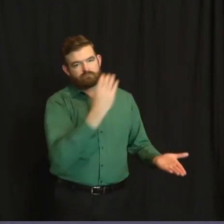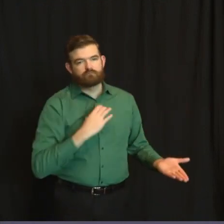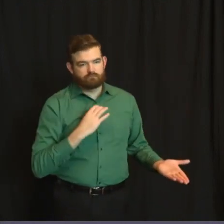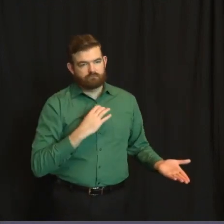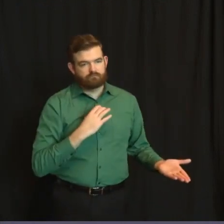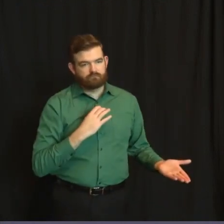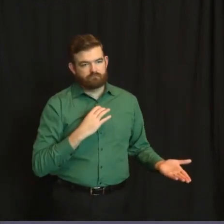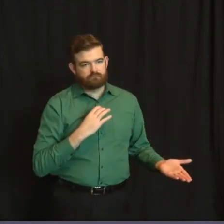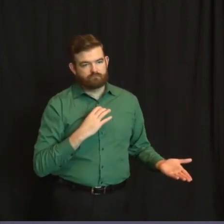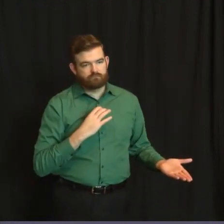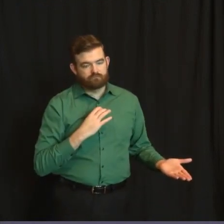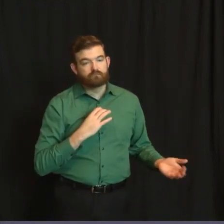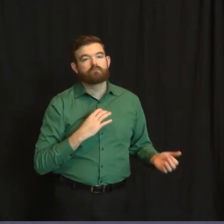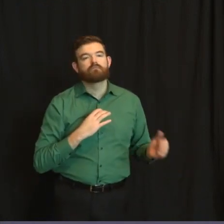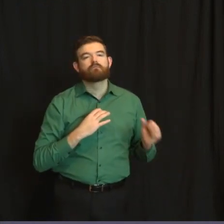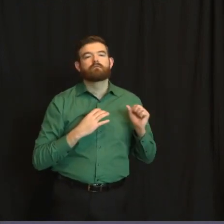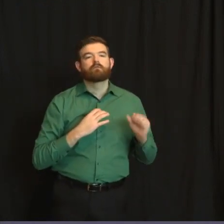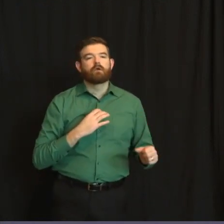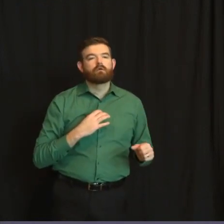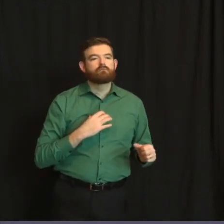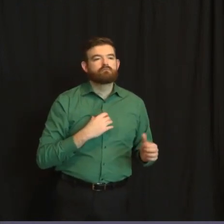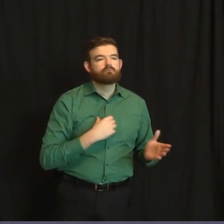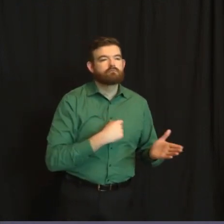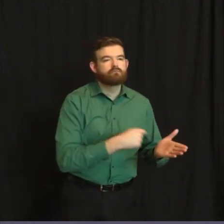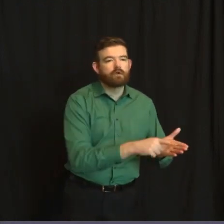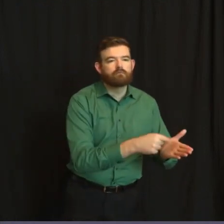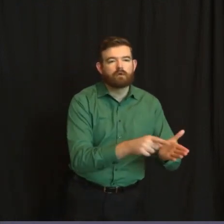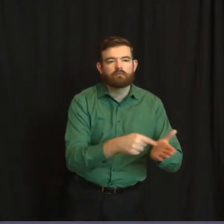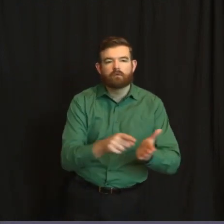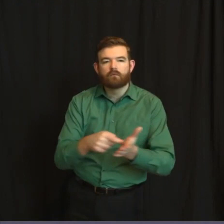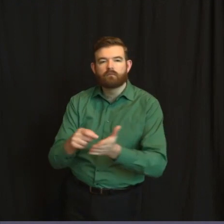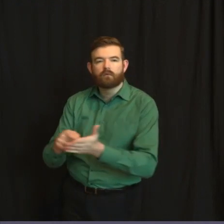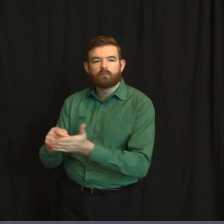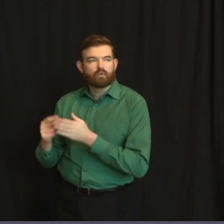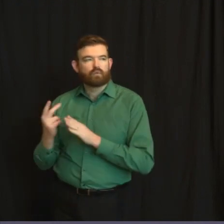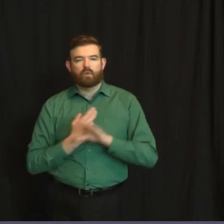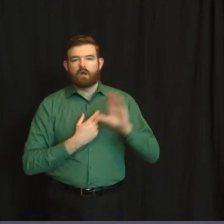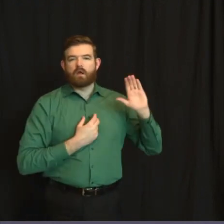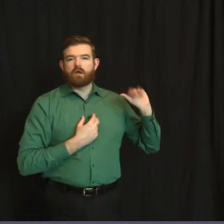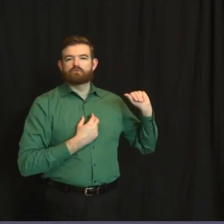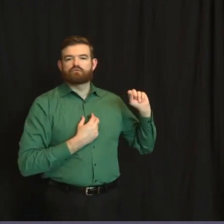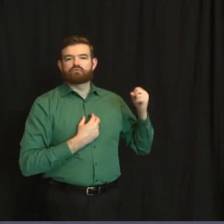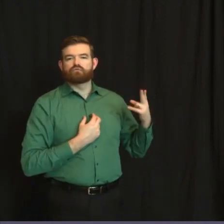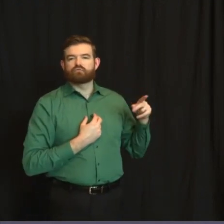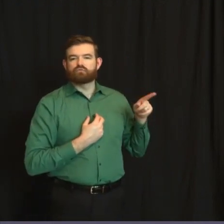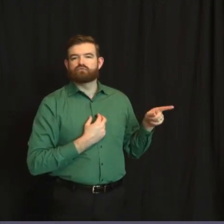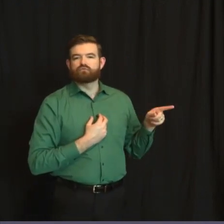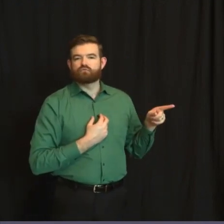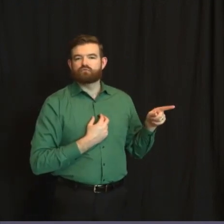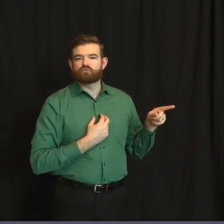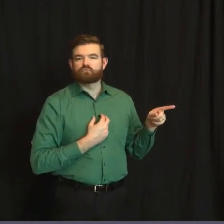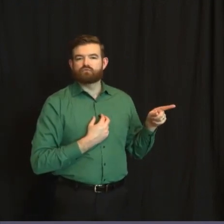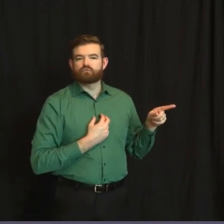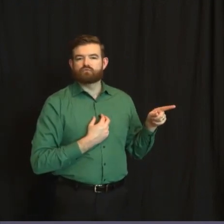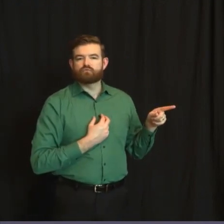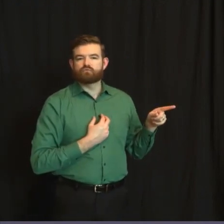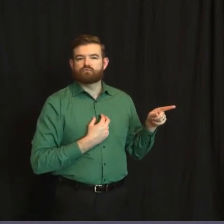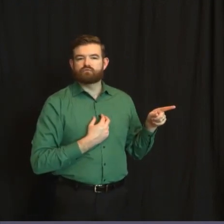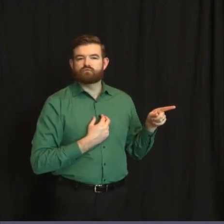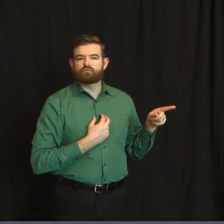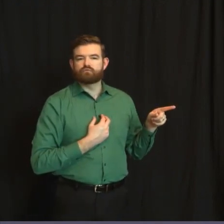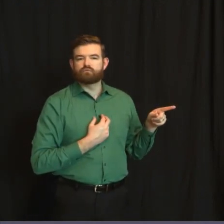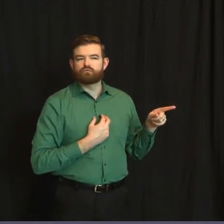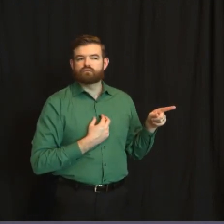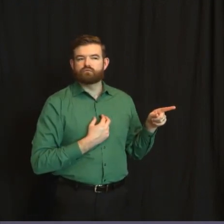you're unemployed out there and the numbers are staggering, please, God, we are doing everything we can. This will give you